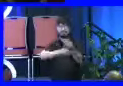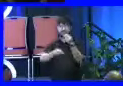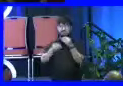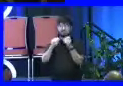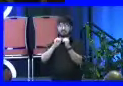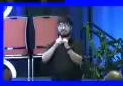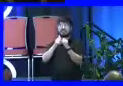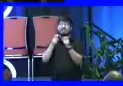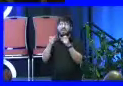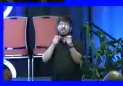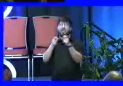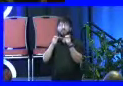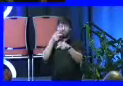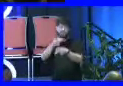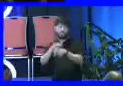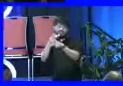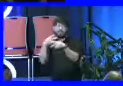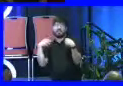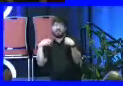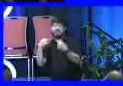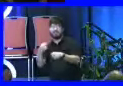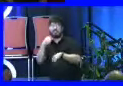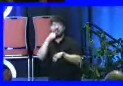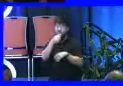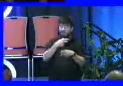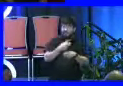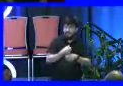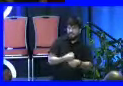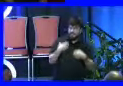like coordination of care between health and non-health entities.